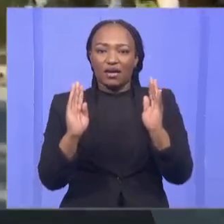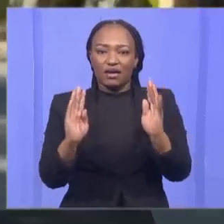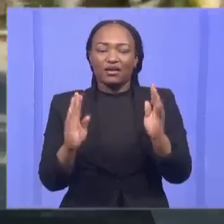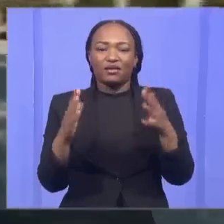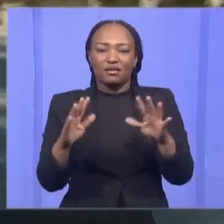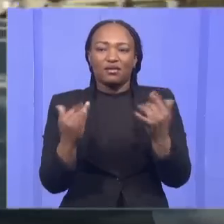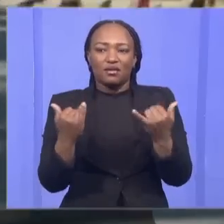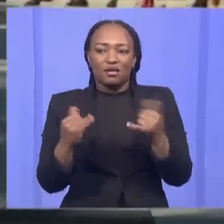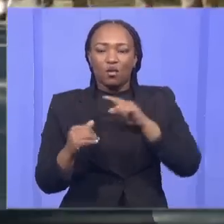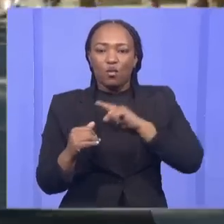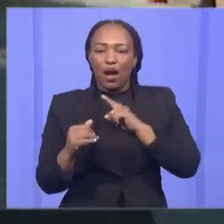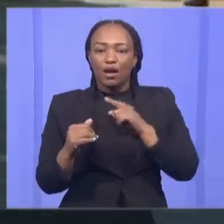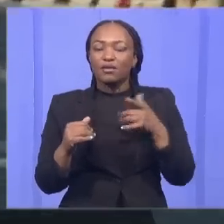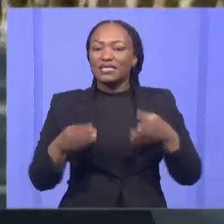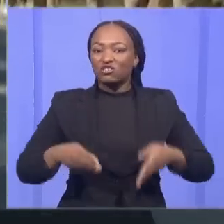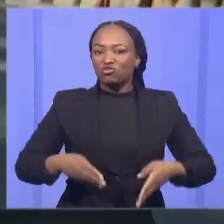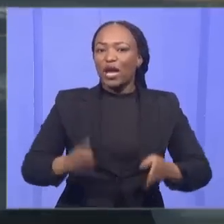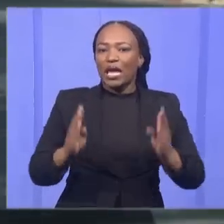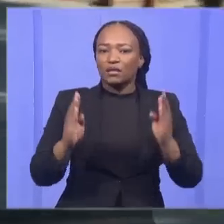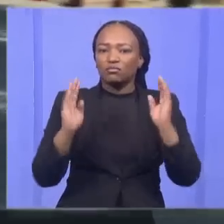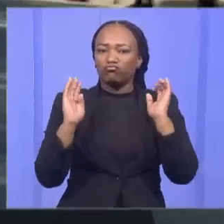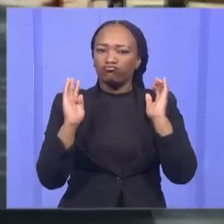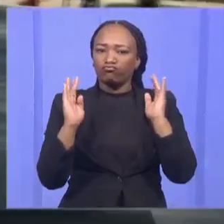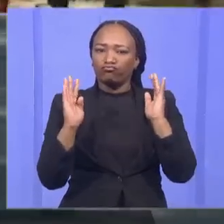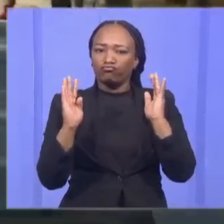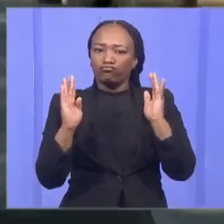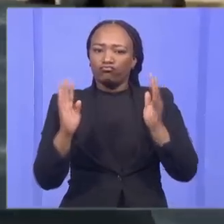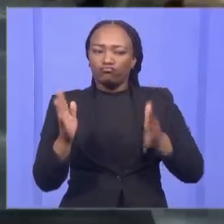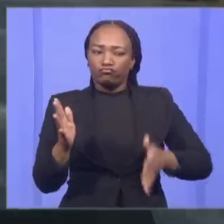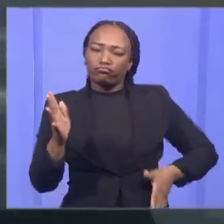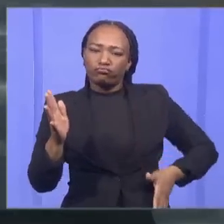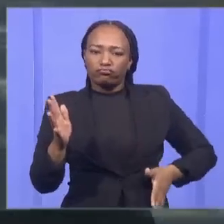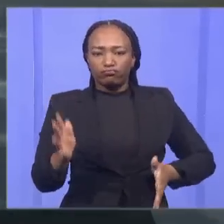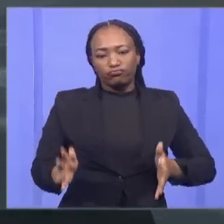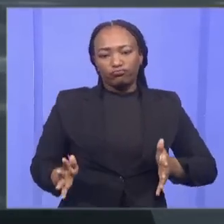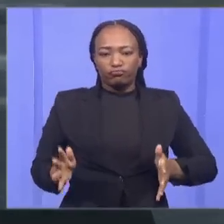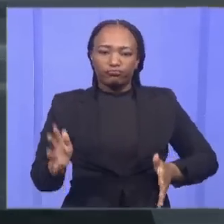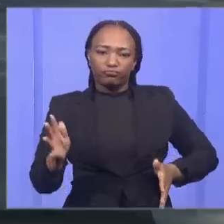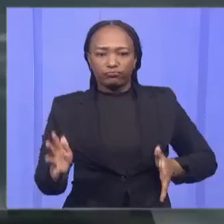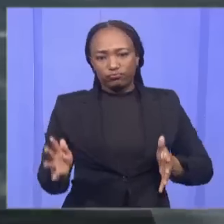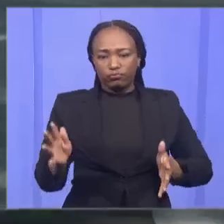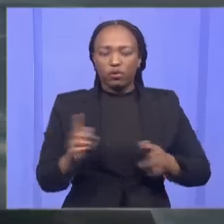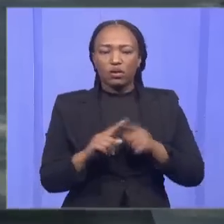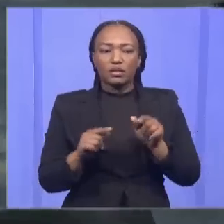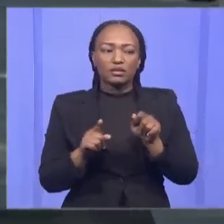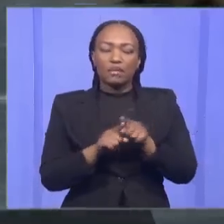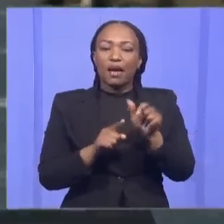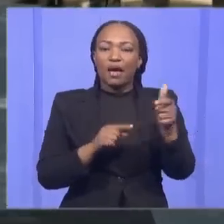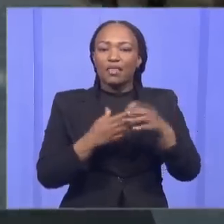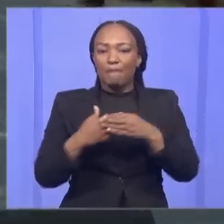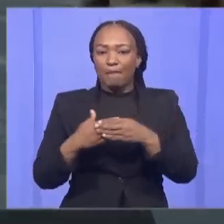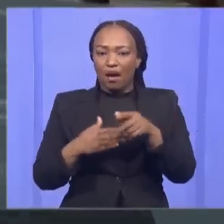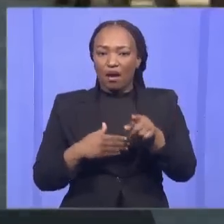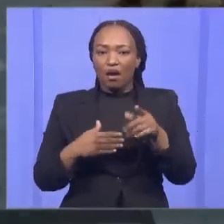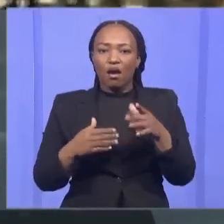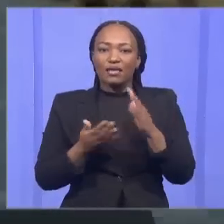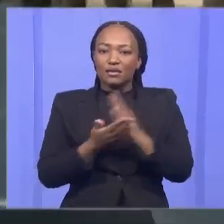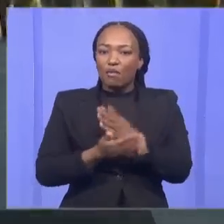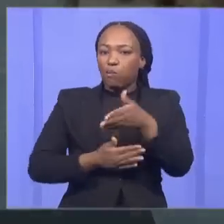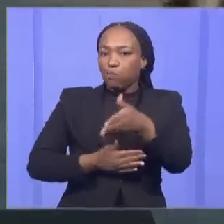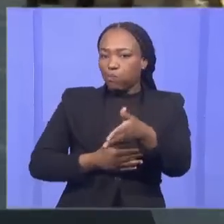the street lining. Once we finish with that, we then have all other members, also some off-site.